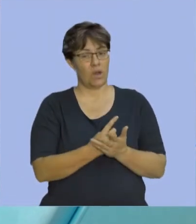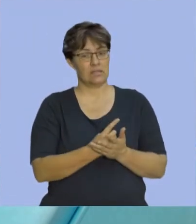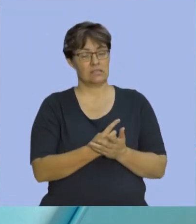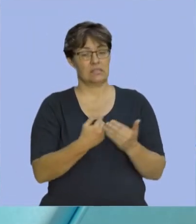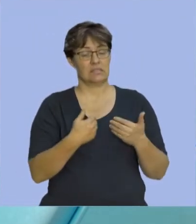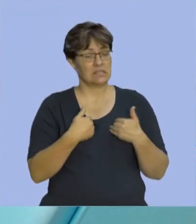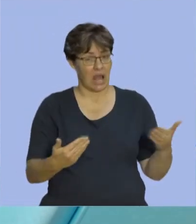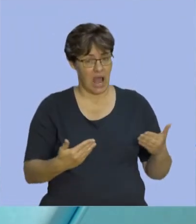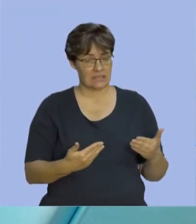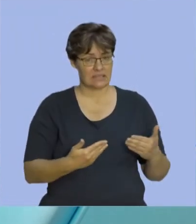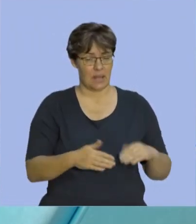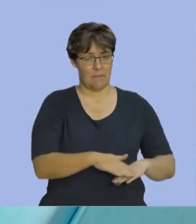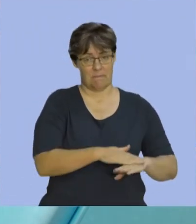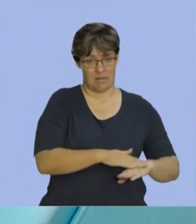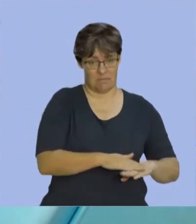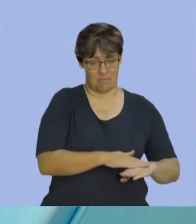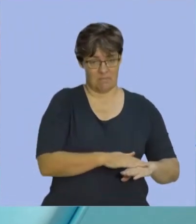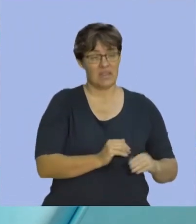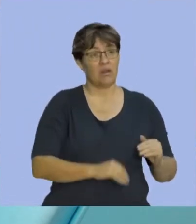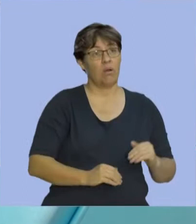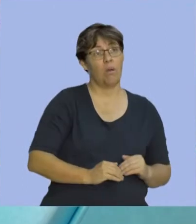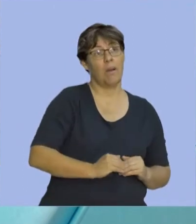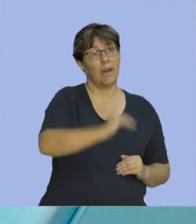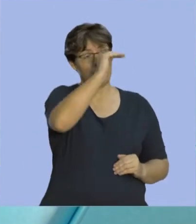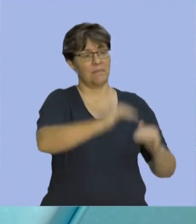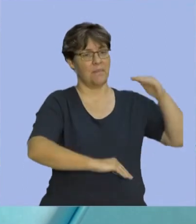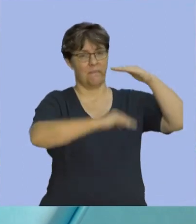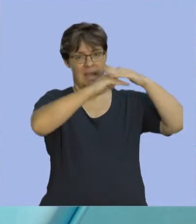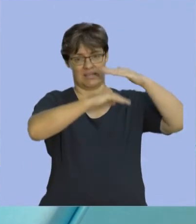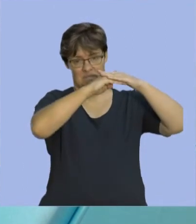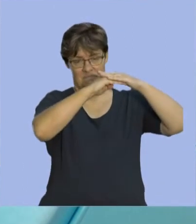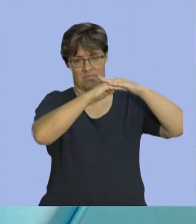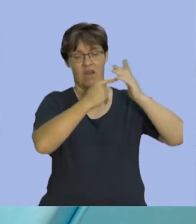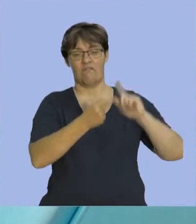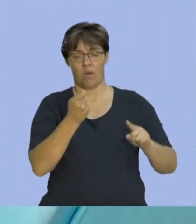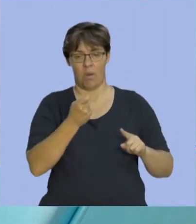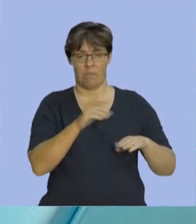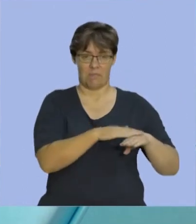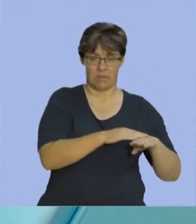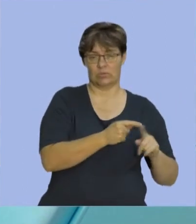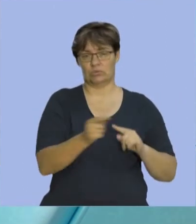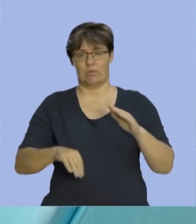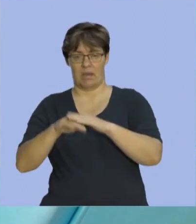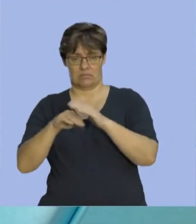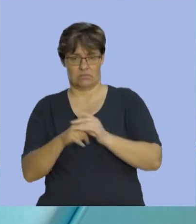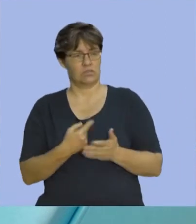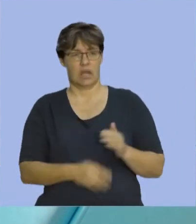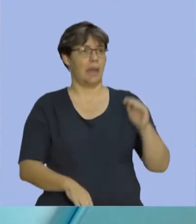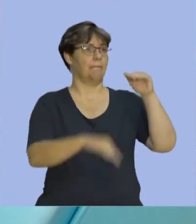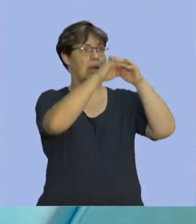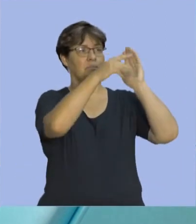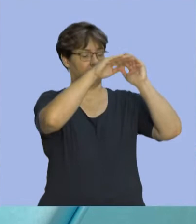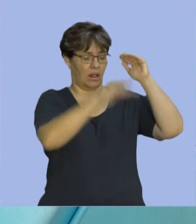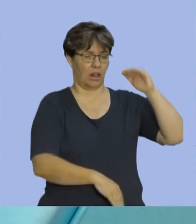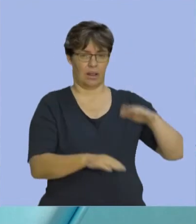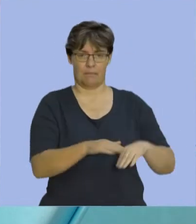is the least and you go to what is the most, right? So you don't start from the maximum and say it ends